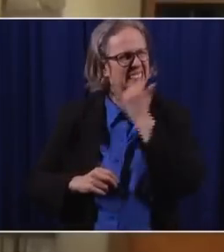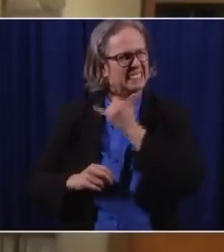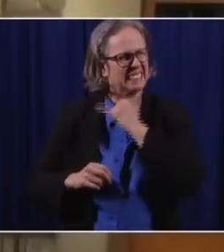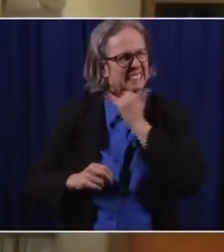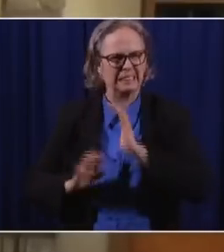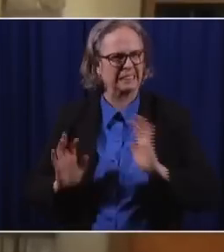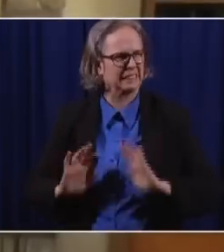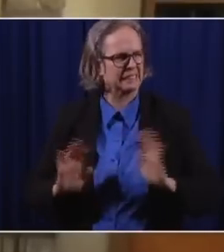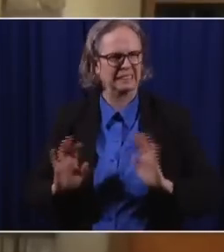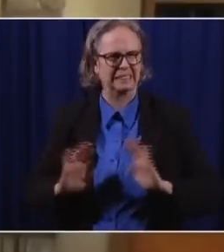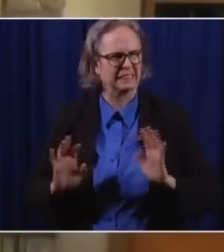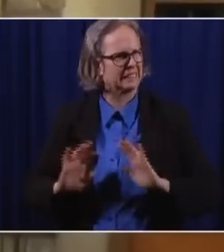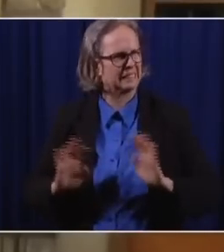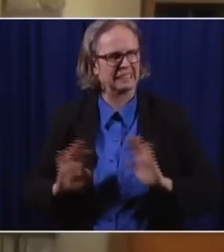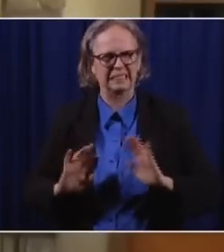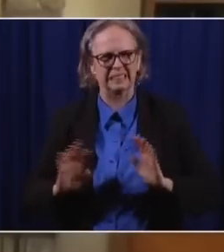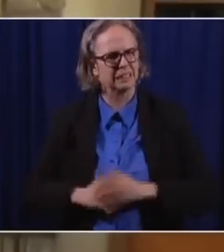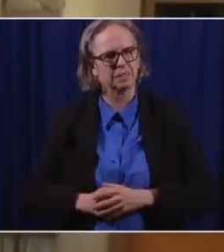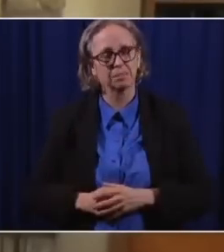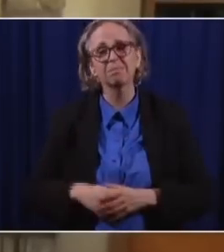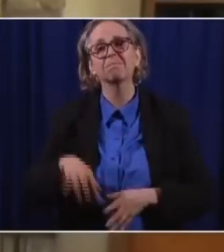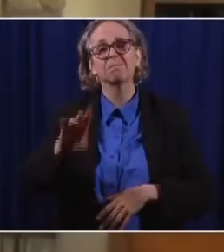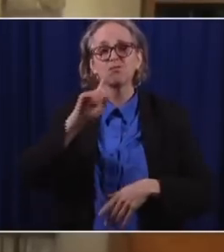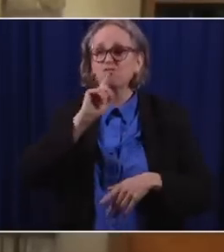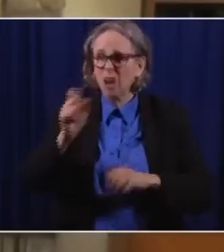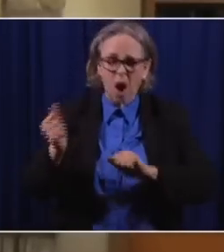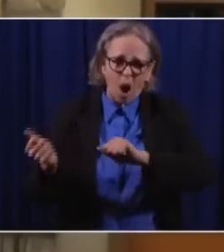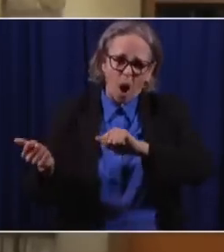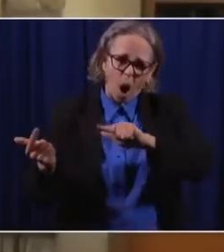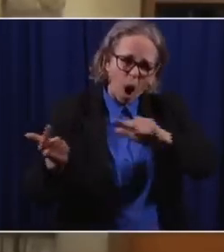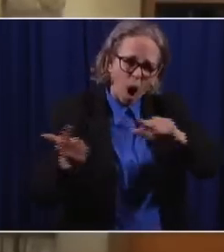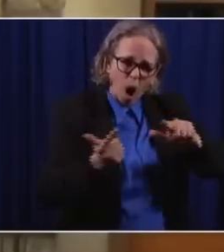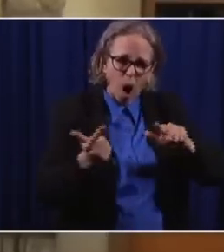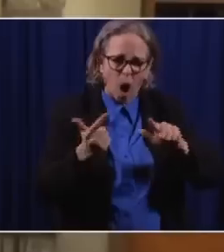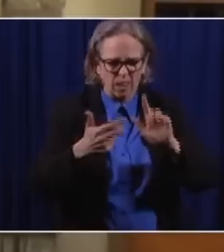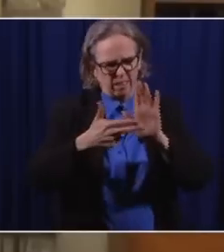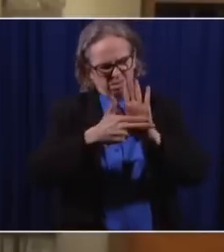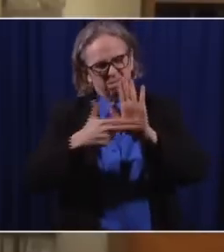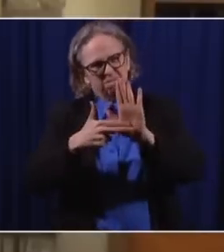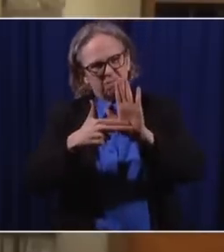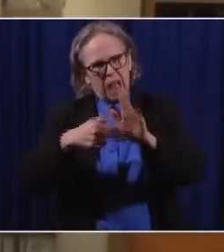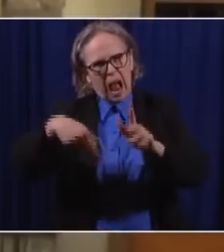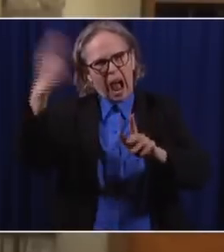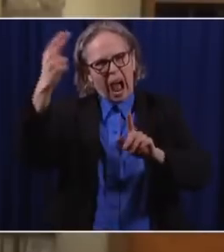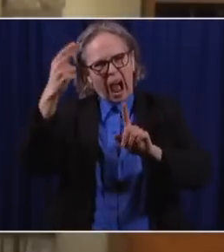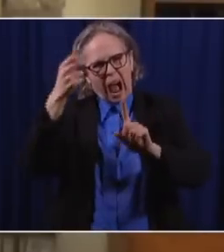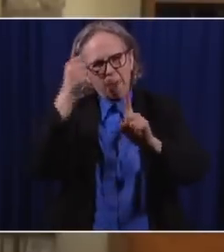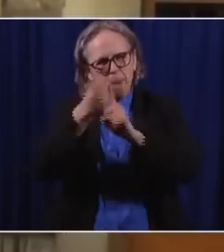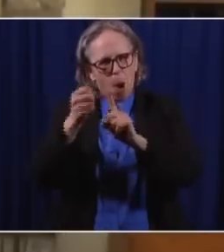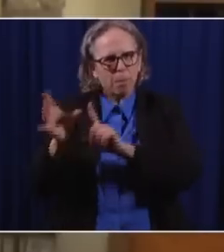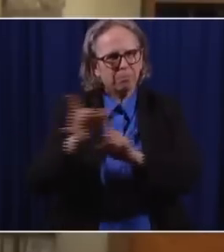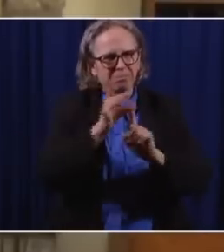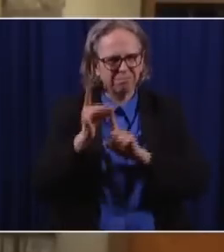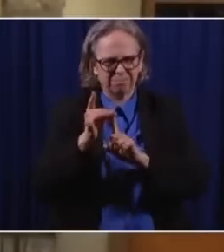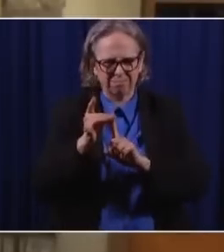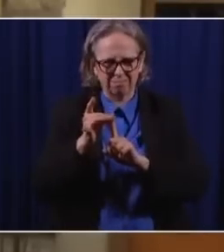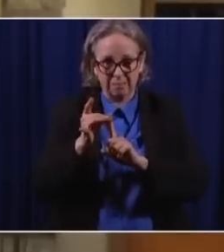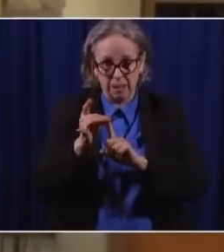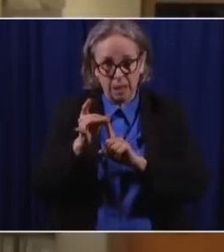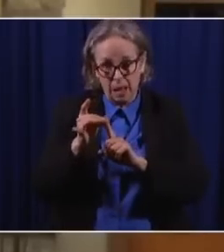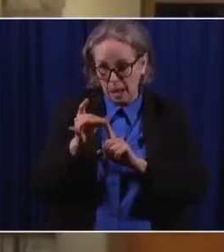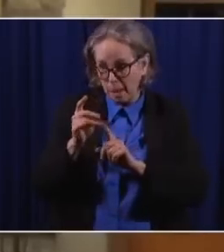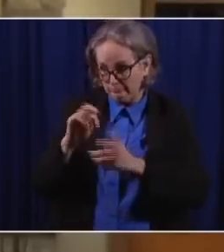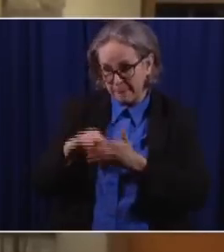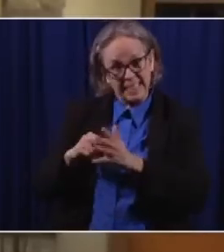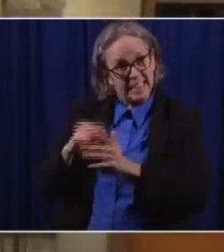indicators, but as I said, every county now in Ohio, even the 2 yellow counties, they are